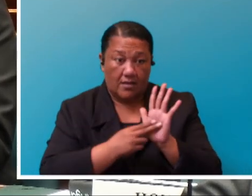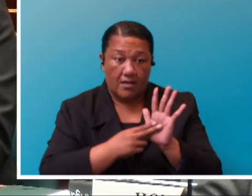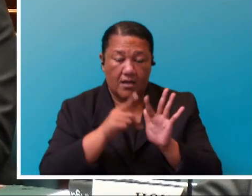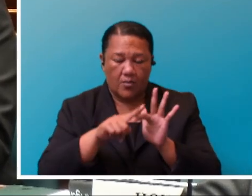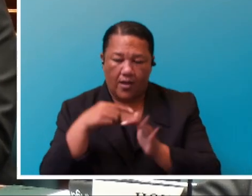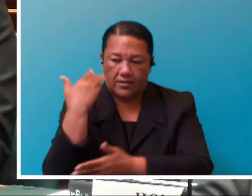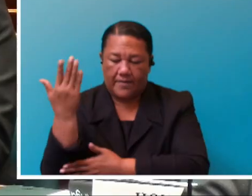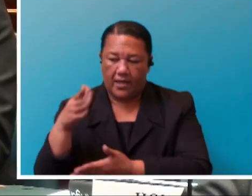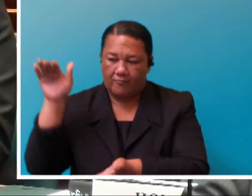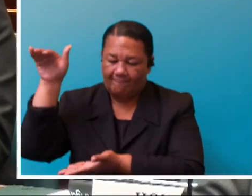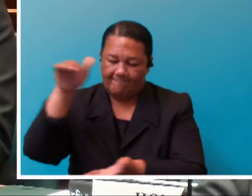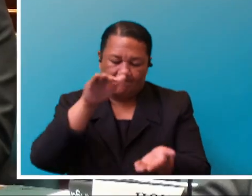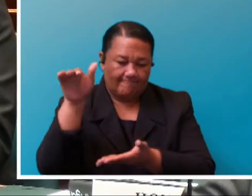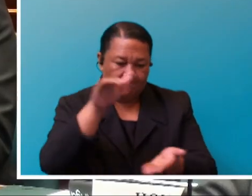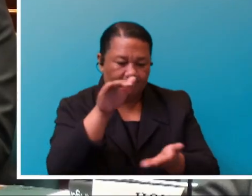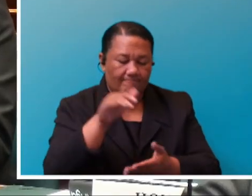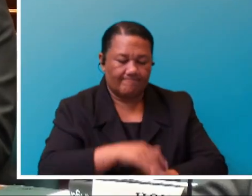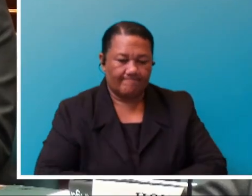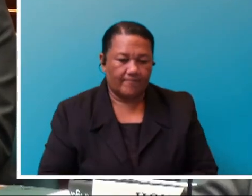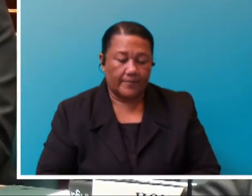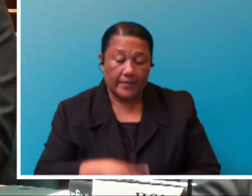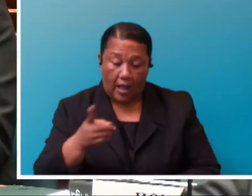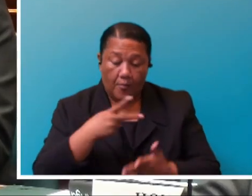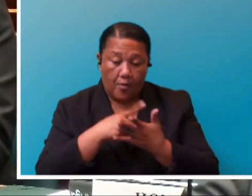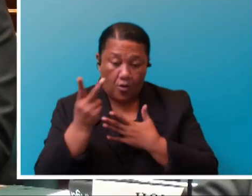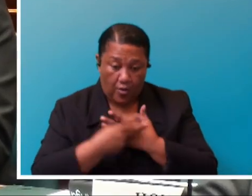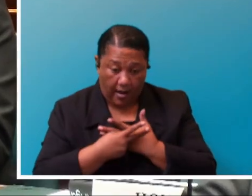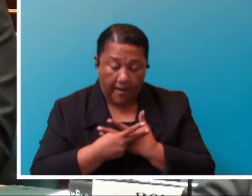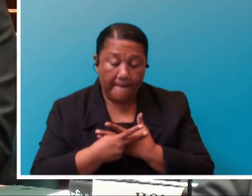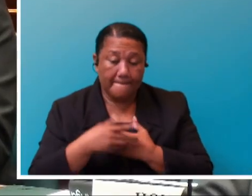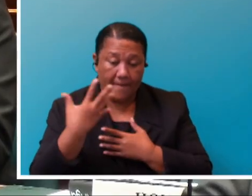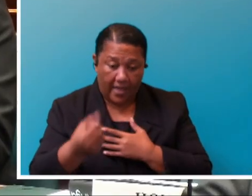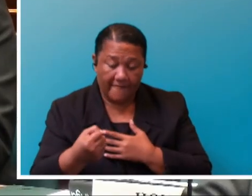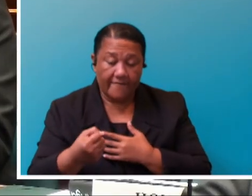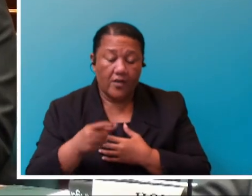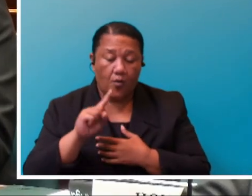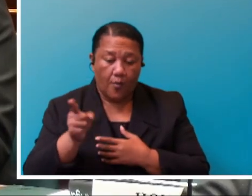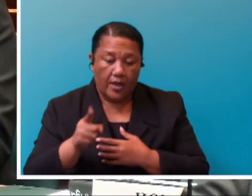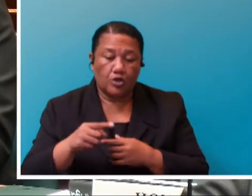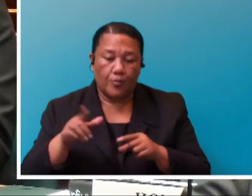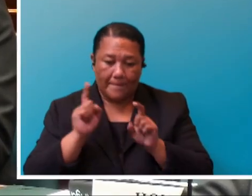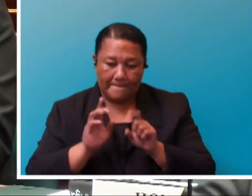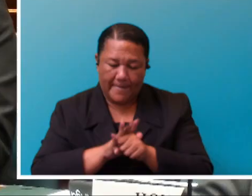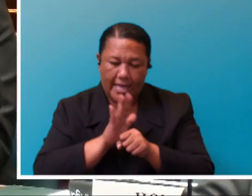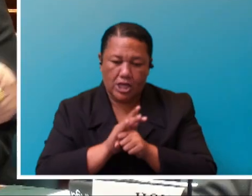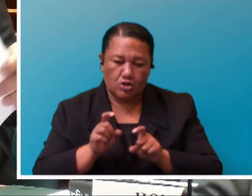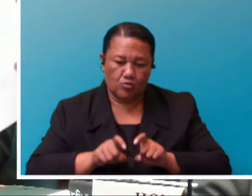new Farmers in Lease Renewal Program, which gives farmers security and confidence to stay on the land and keep